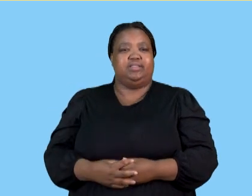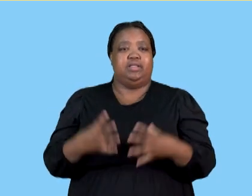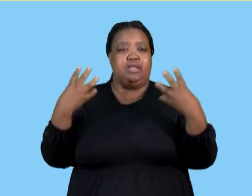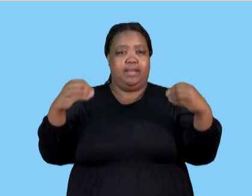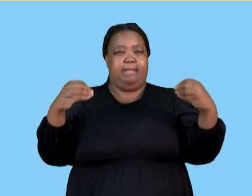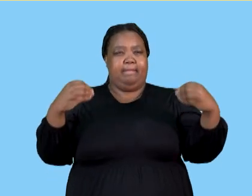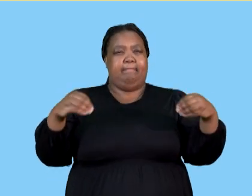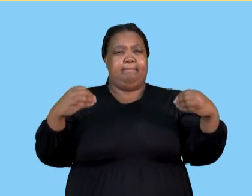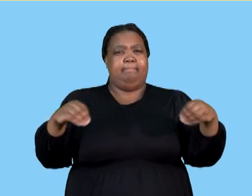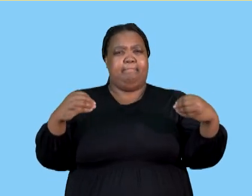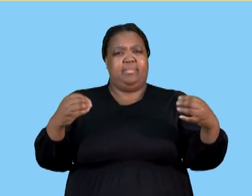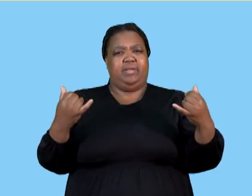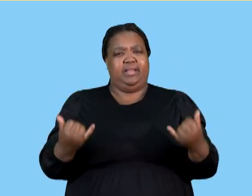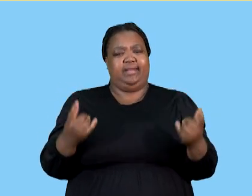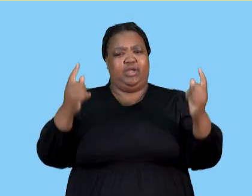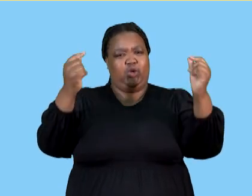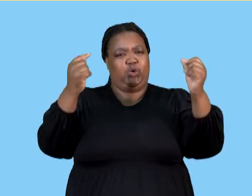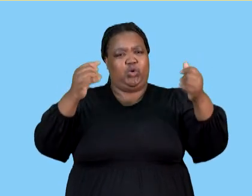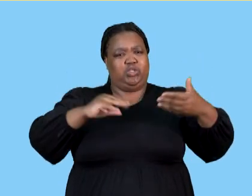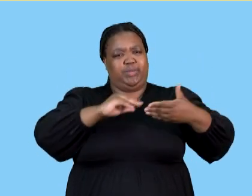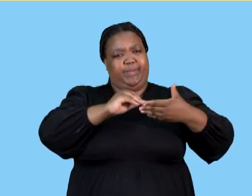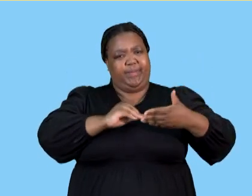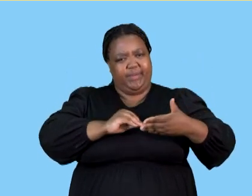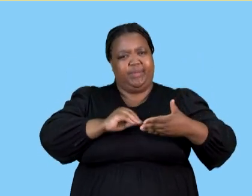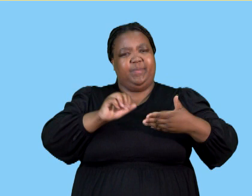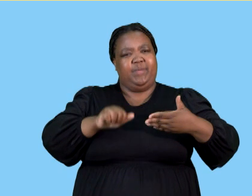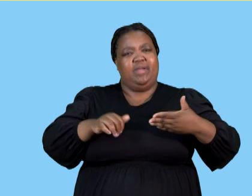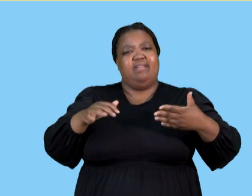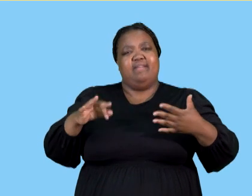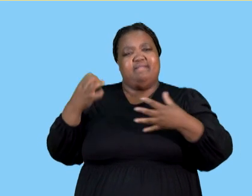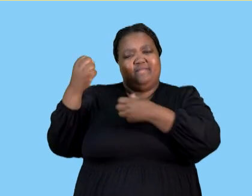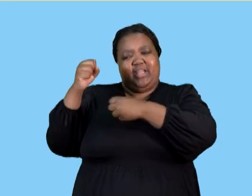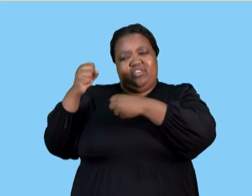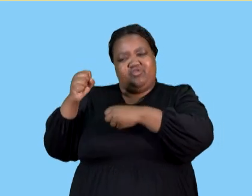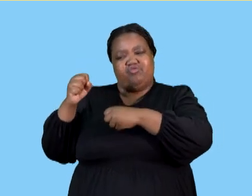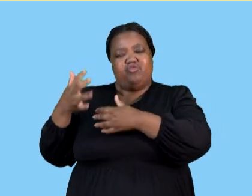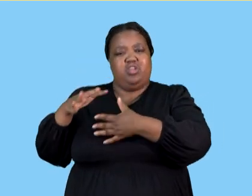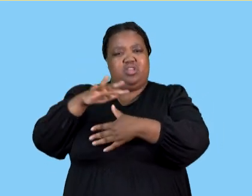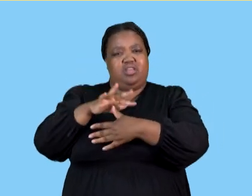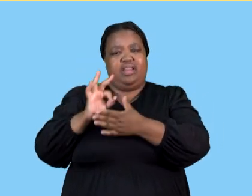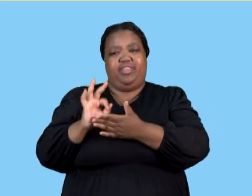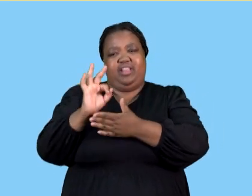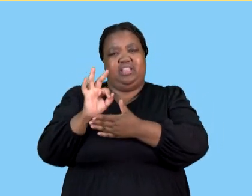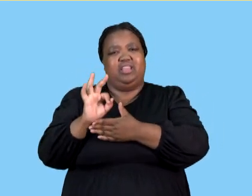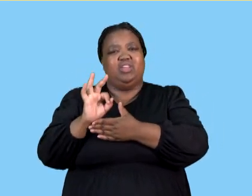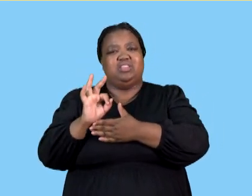It says, the business has incurred the following costs: factory overheads,